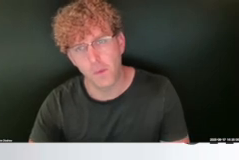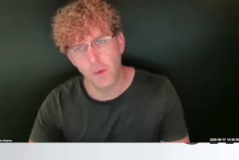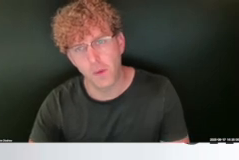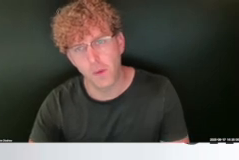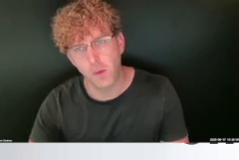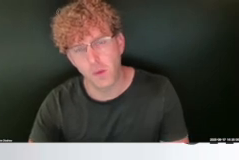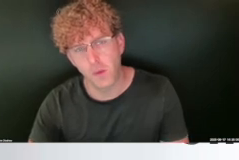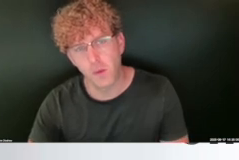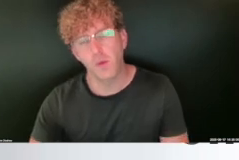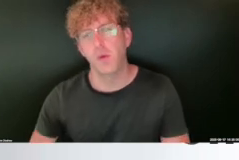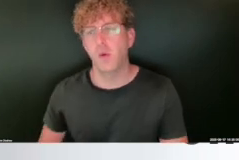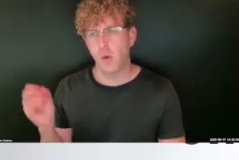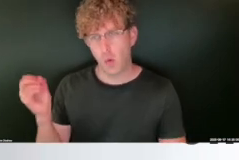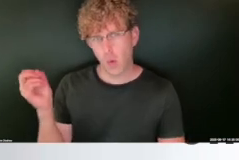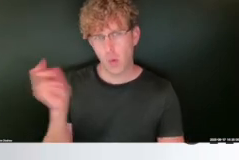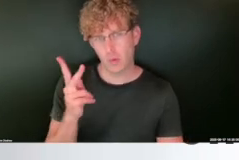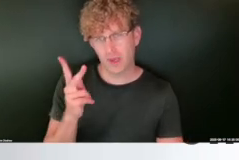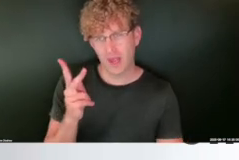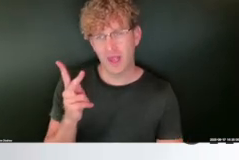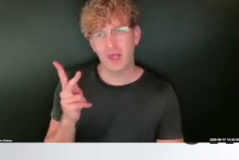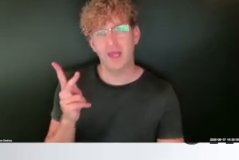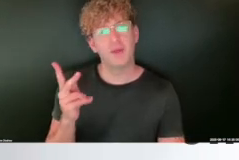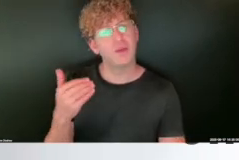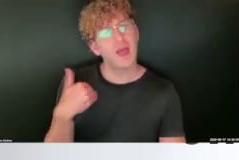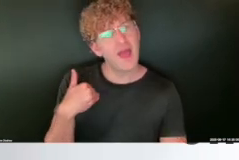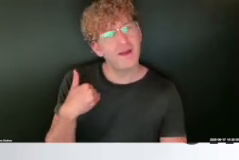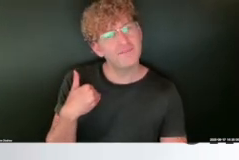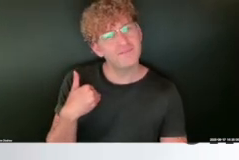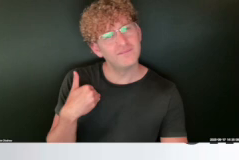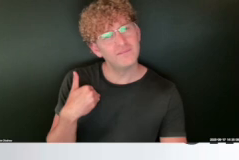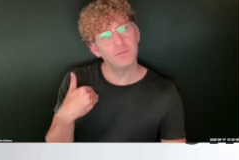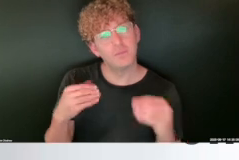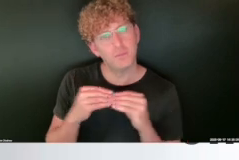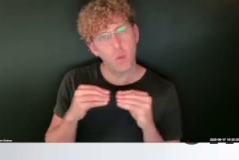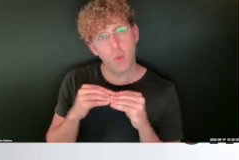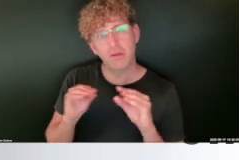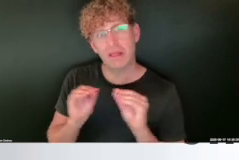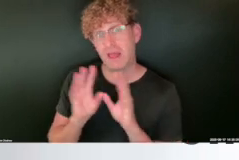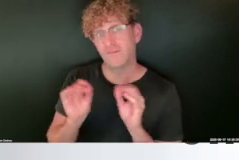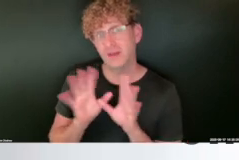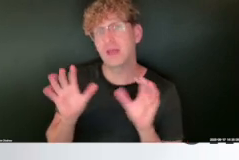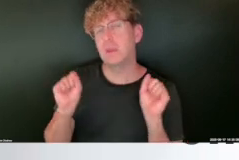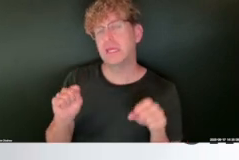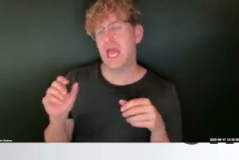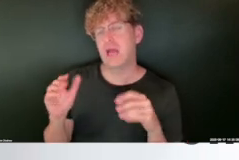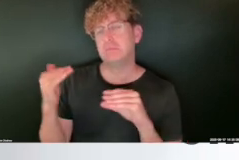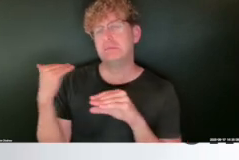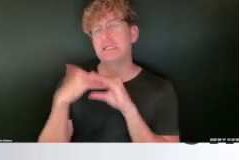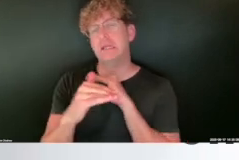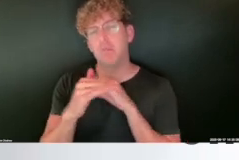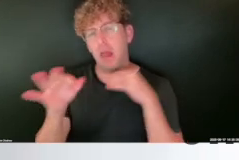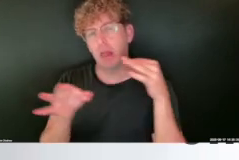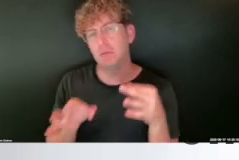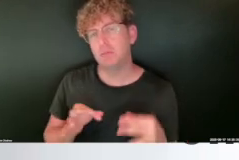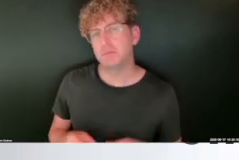Okay. All right. And if we have any more clarification, we can provide that via email. I think there are